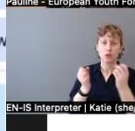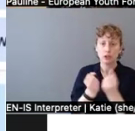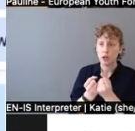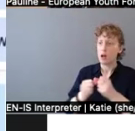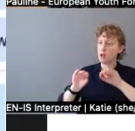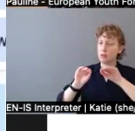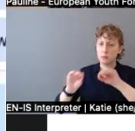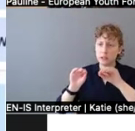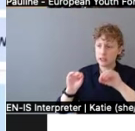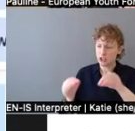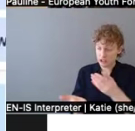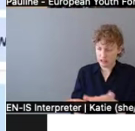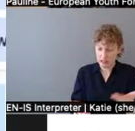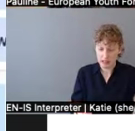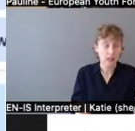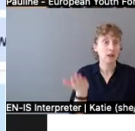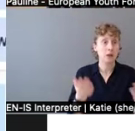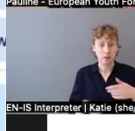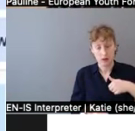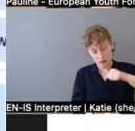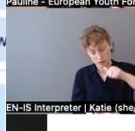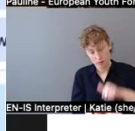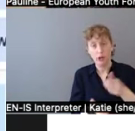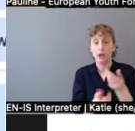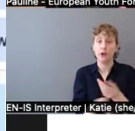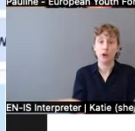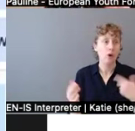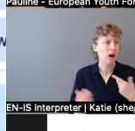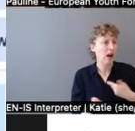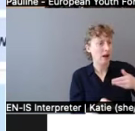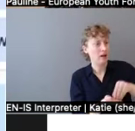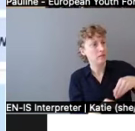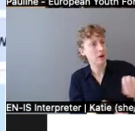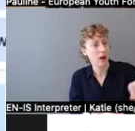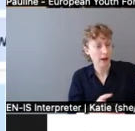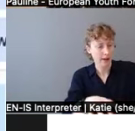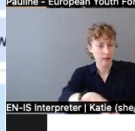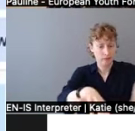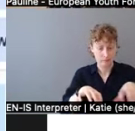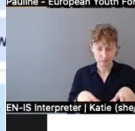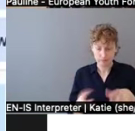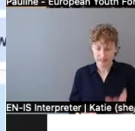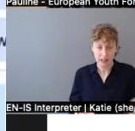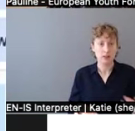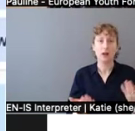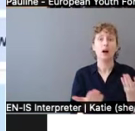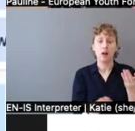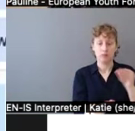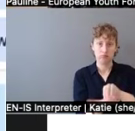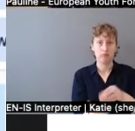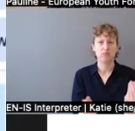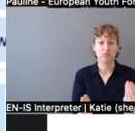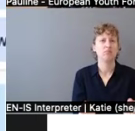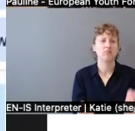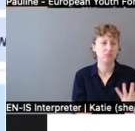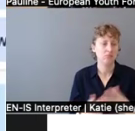else, maybe you'll need to print some materials or purchase other goods. And then we have travel, accommodation, subsistence. So this